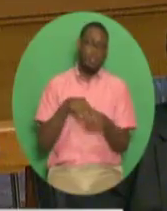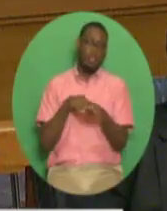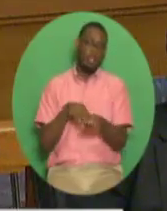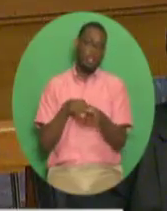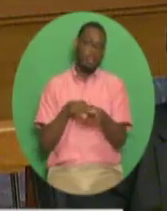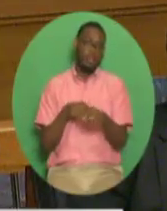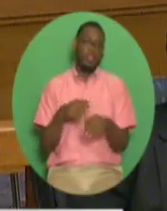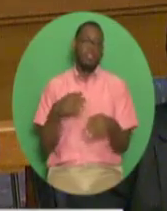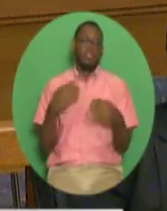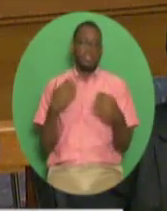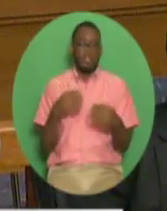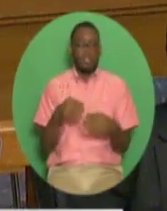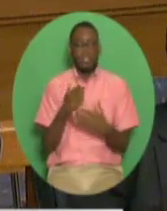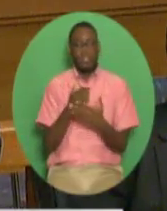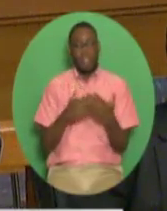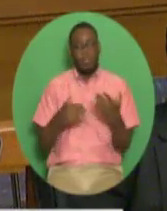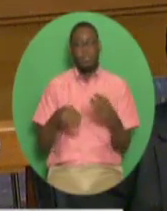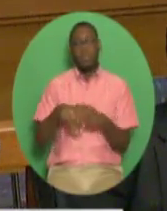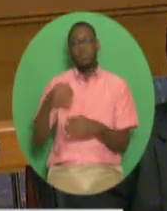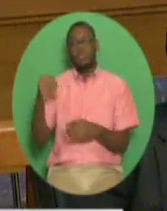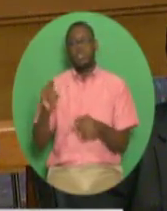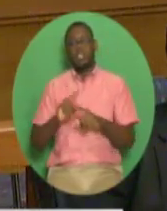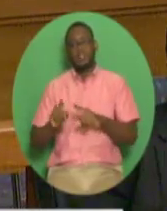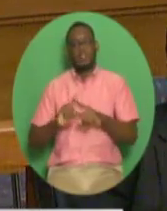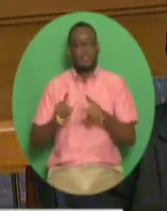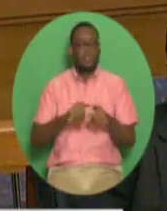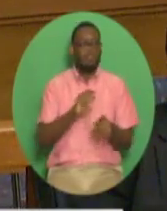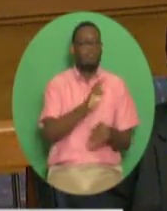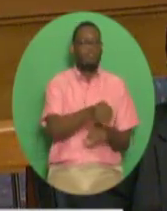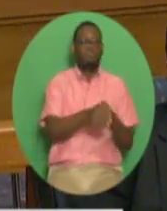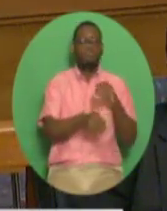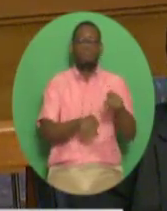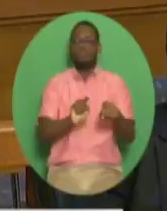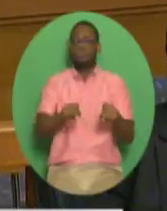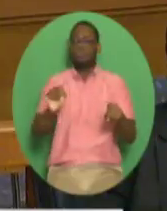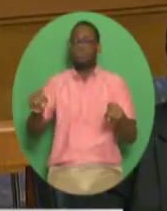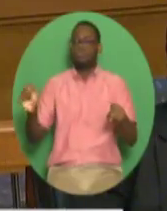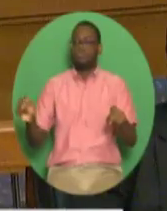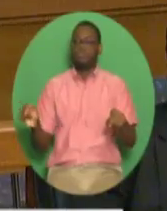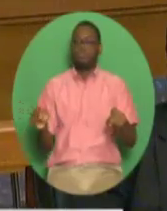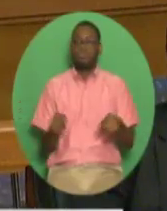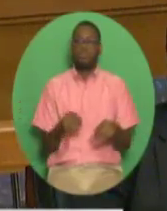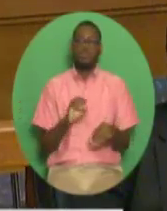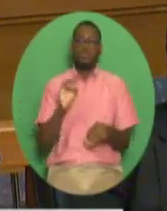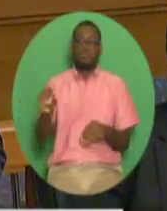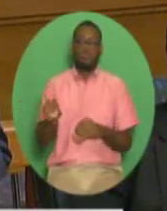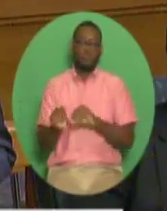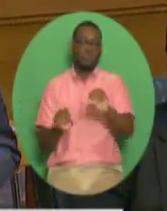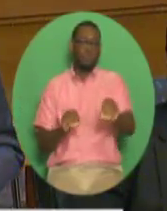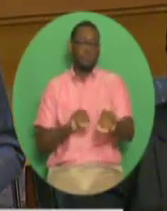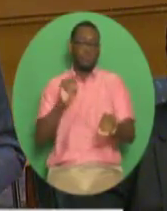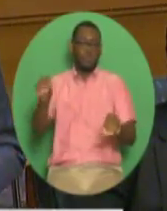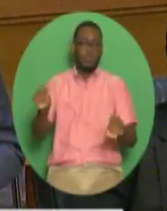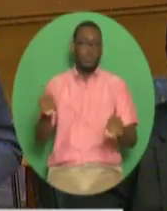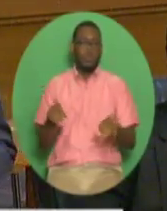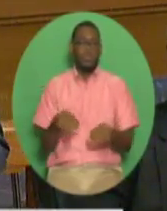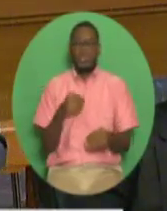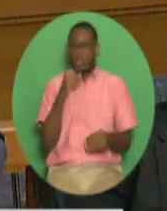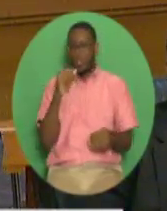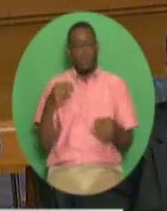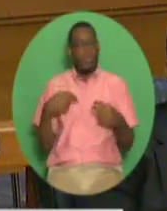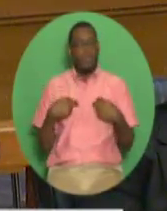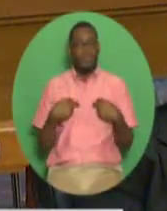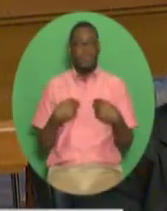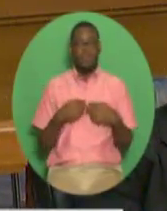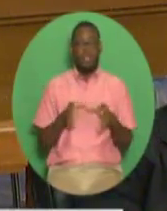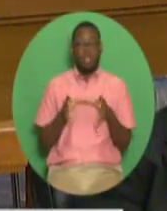direction. I think it's also important until such time as we can solve the transportation issues on our roads